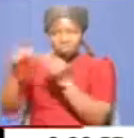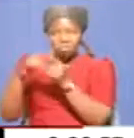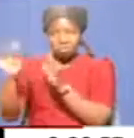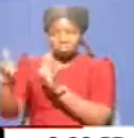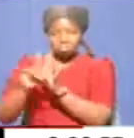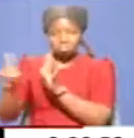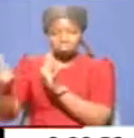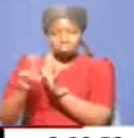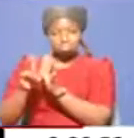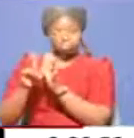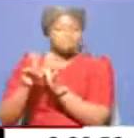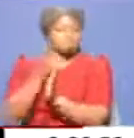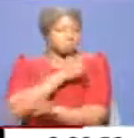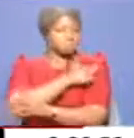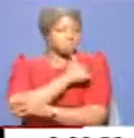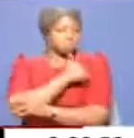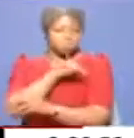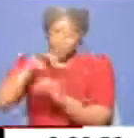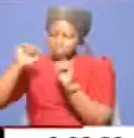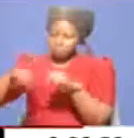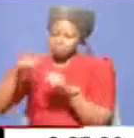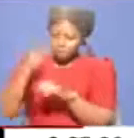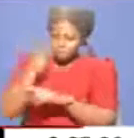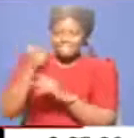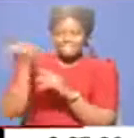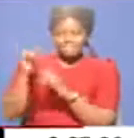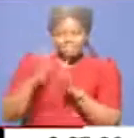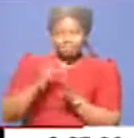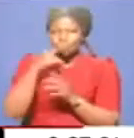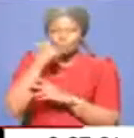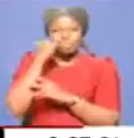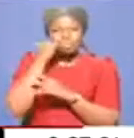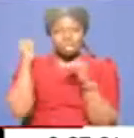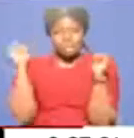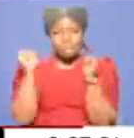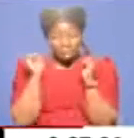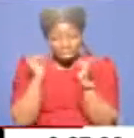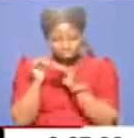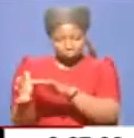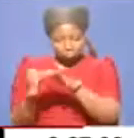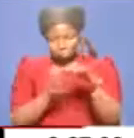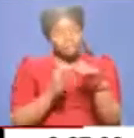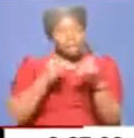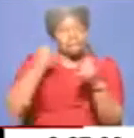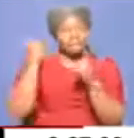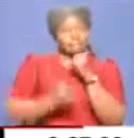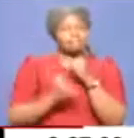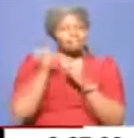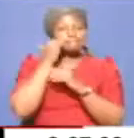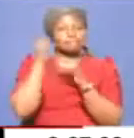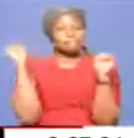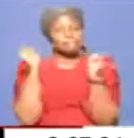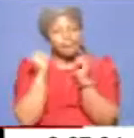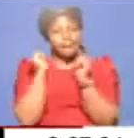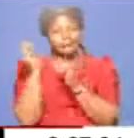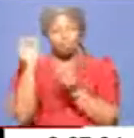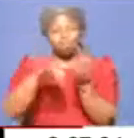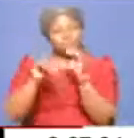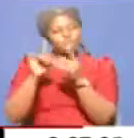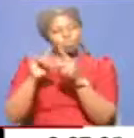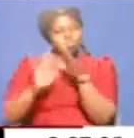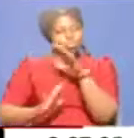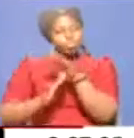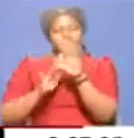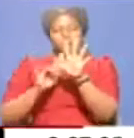has presented with malaria. And then lastly, malaria disease still contributes to the top five diseases